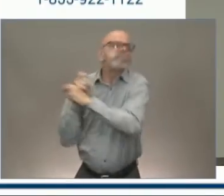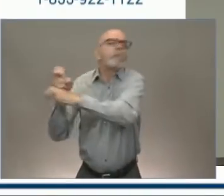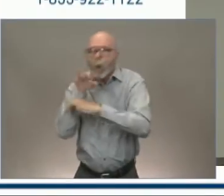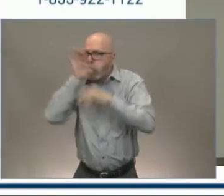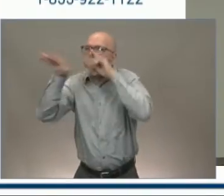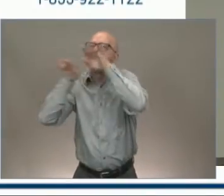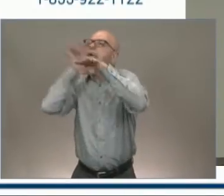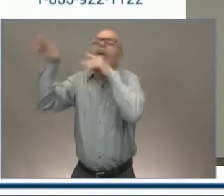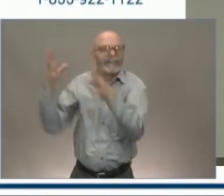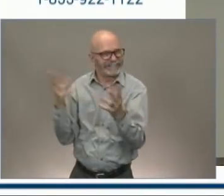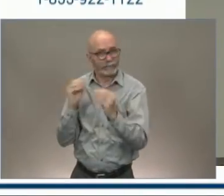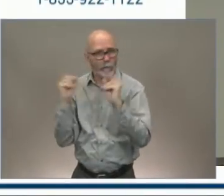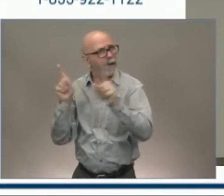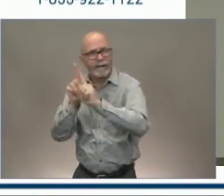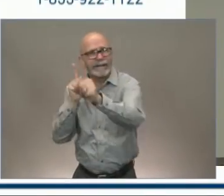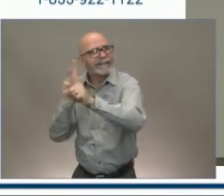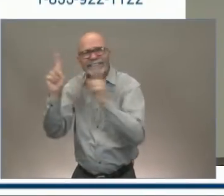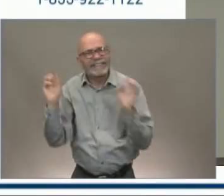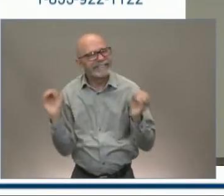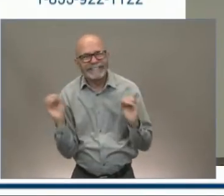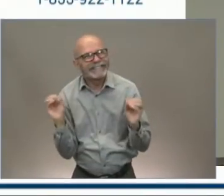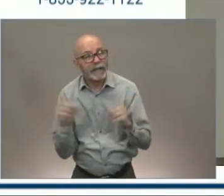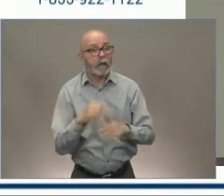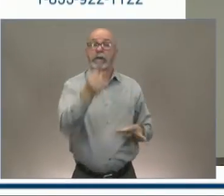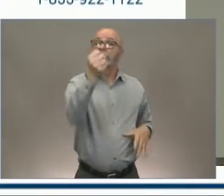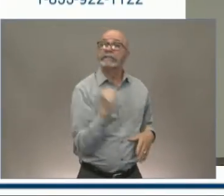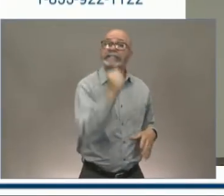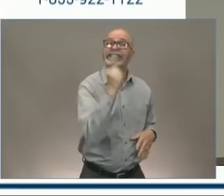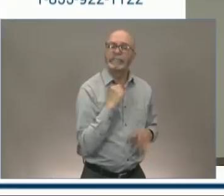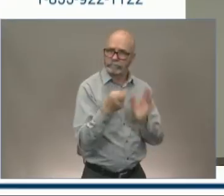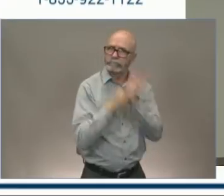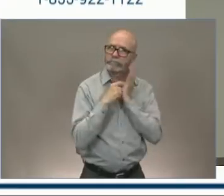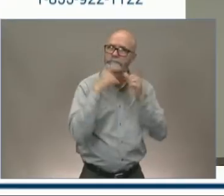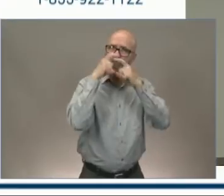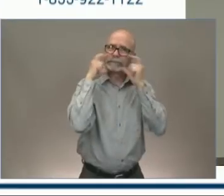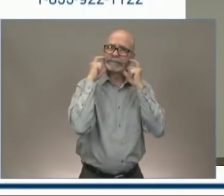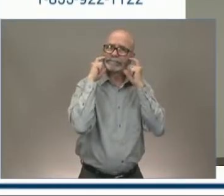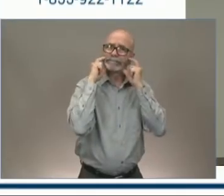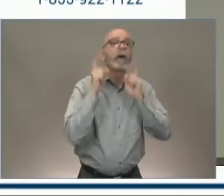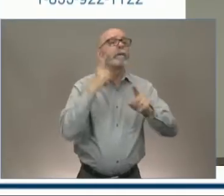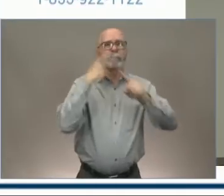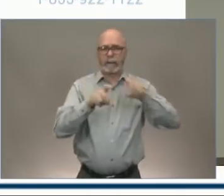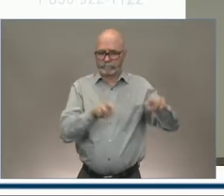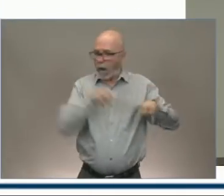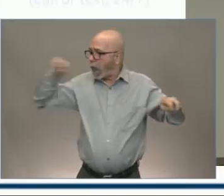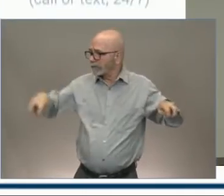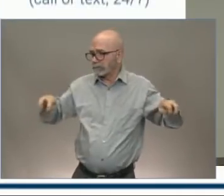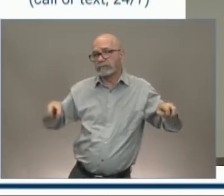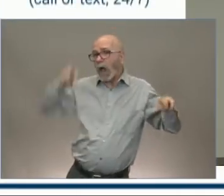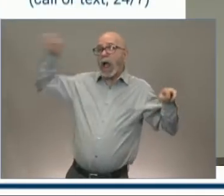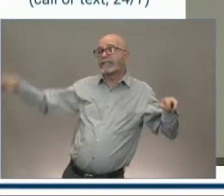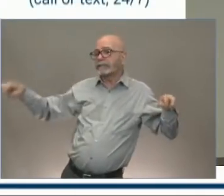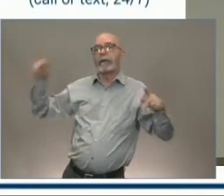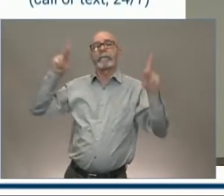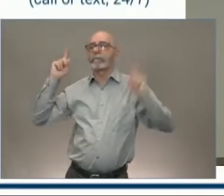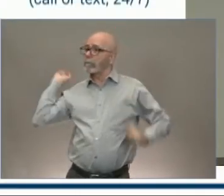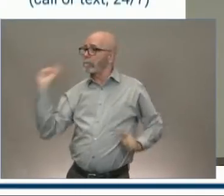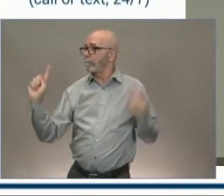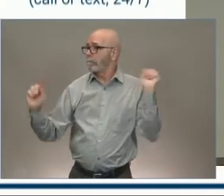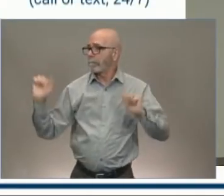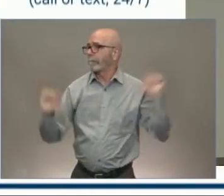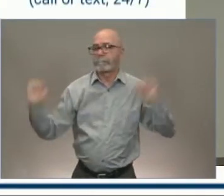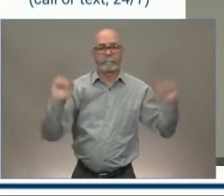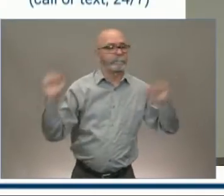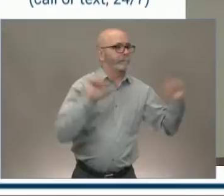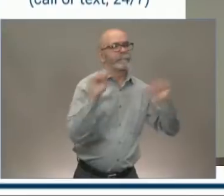distancing. At an arcade, people are wearing masks, they're staying physically distanced, their hand washing and equipment